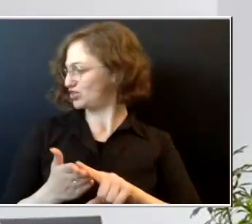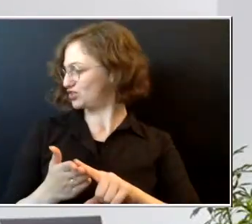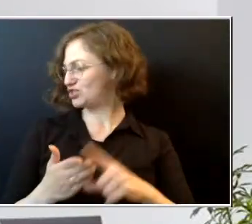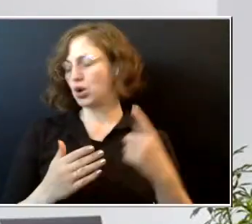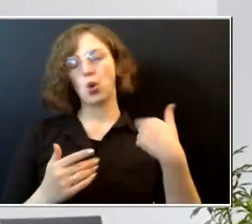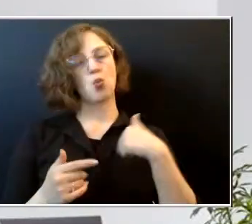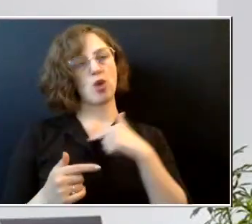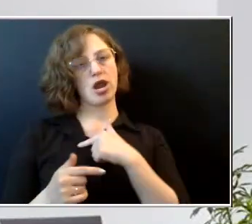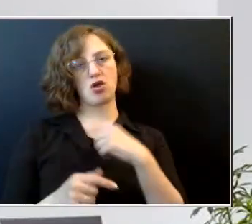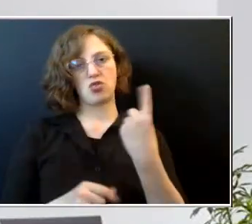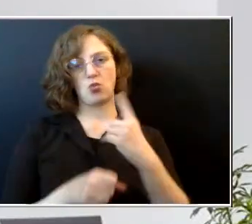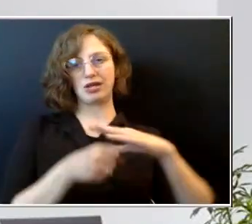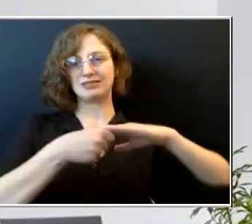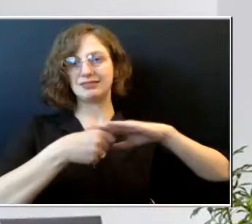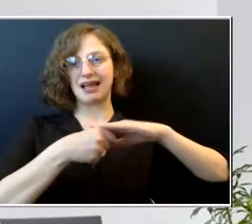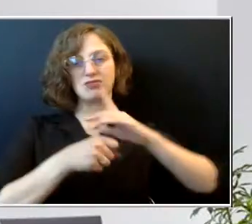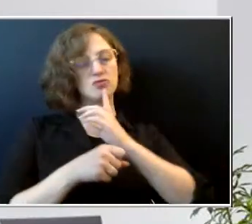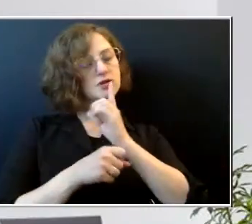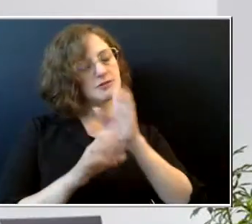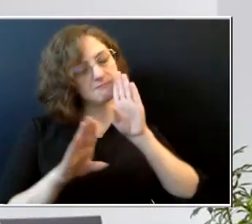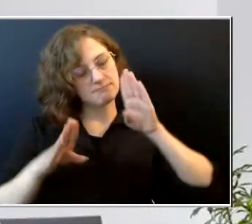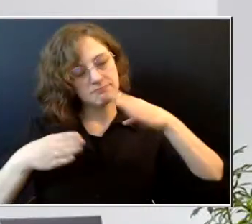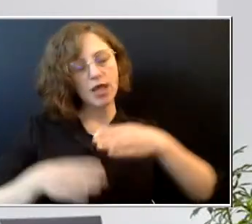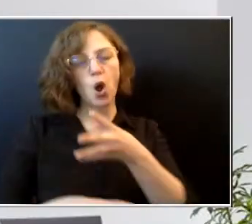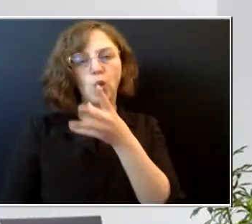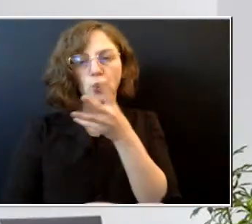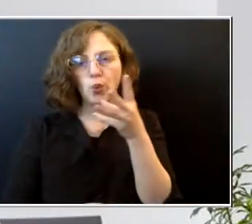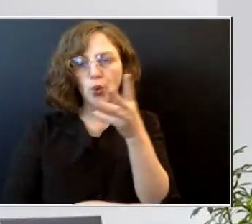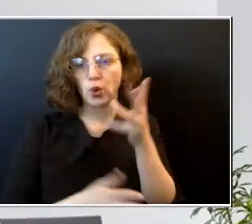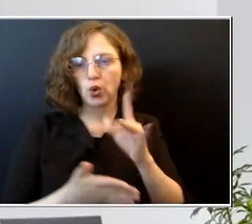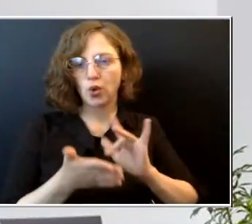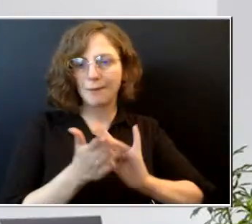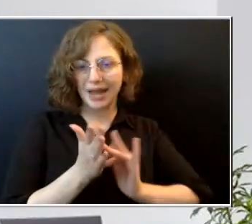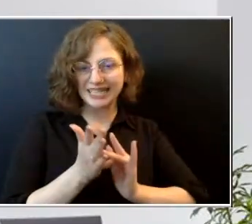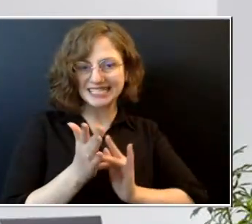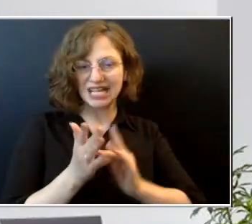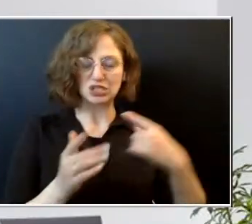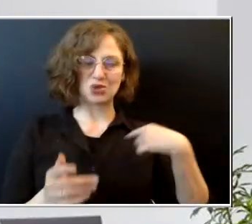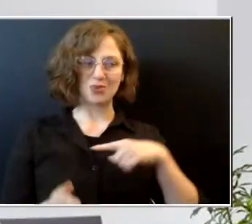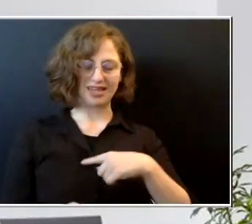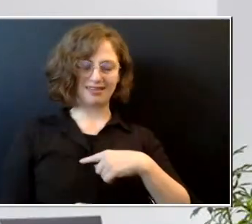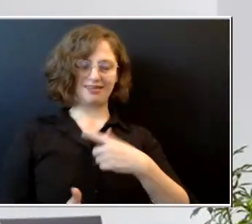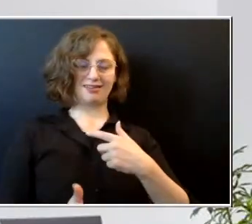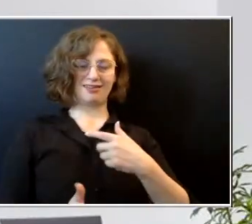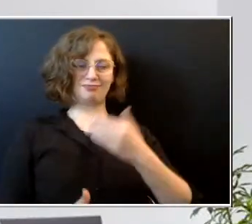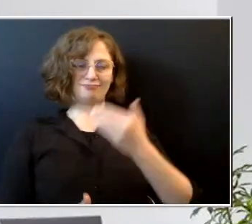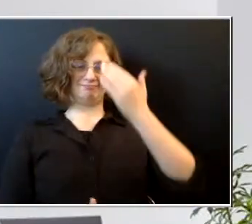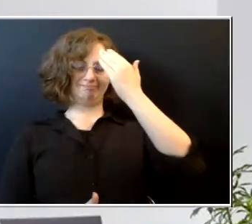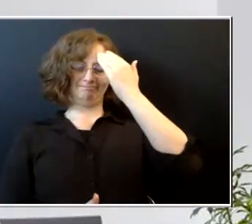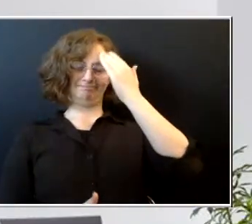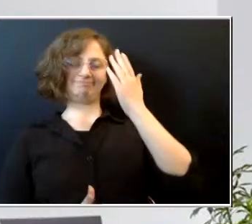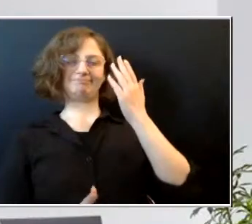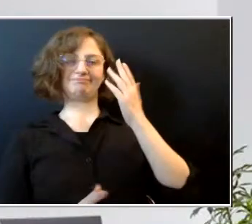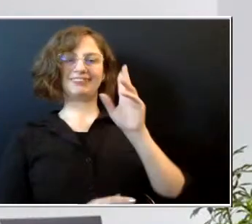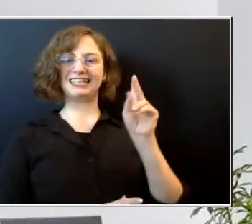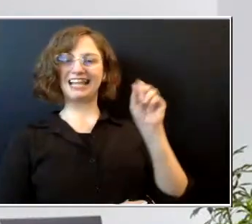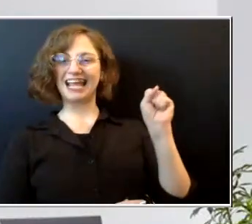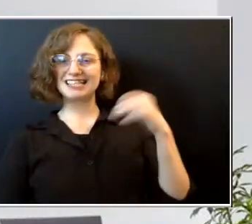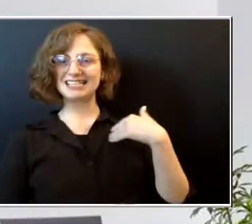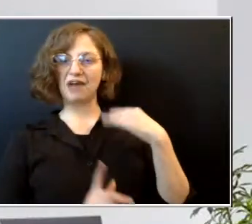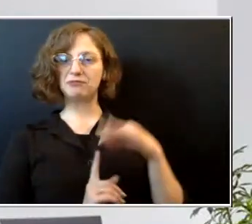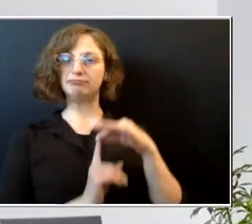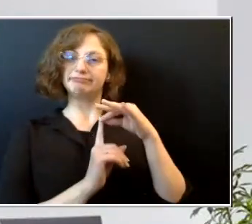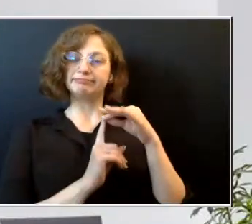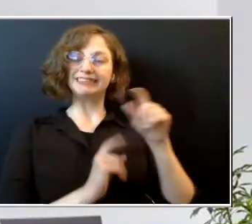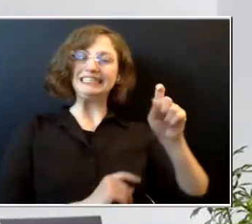on rural medicine. So we are attentive to the needs of the state of Kansas, and we feel that that's one of our drivers in terms of areas